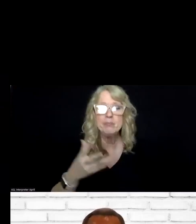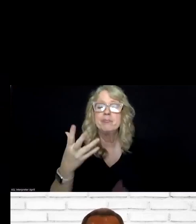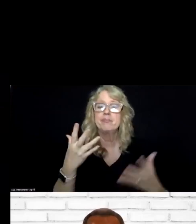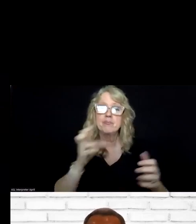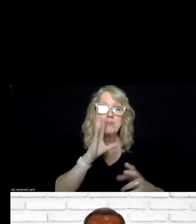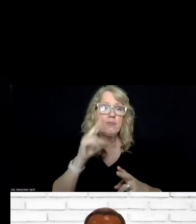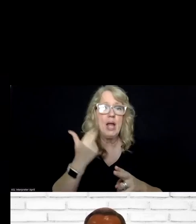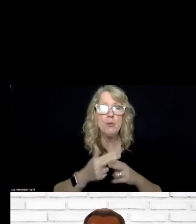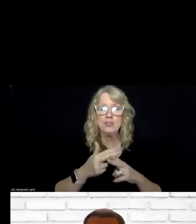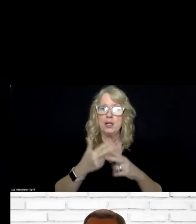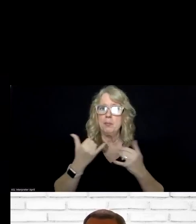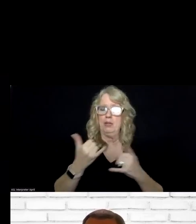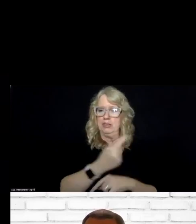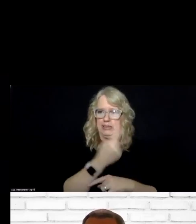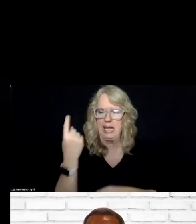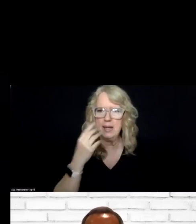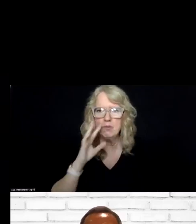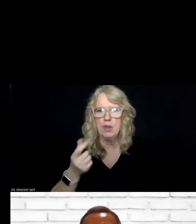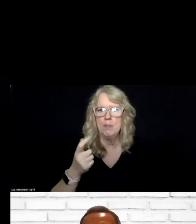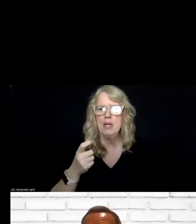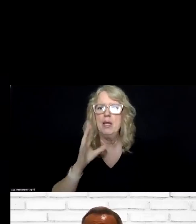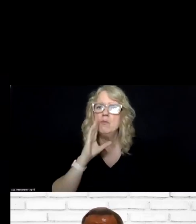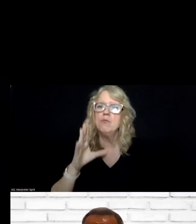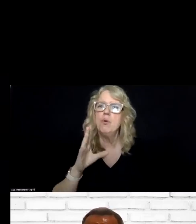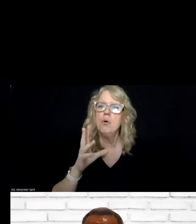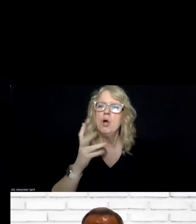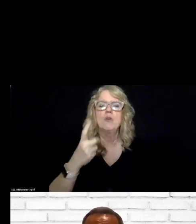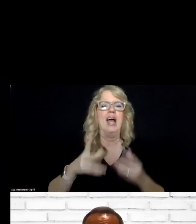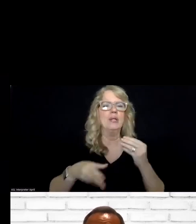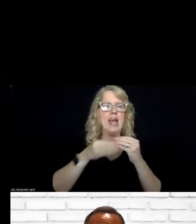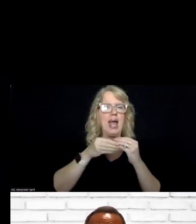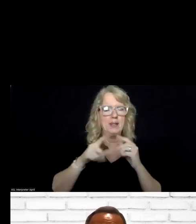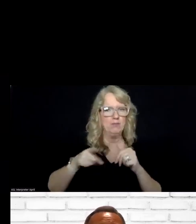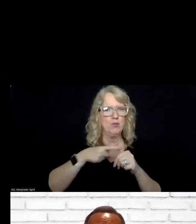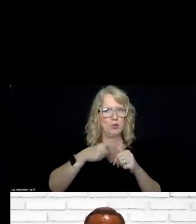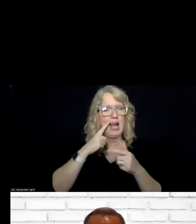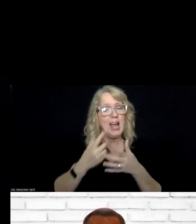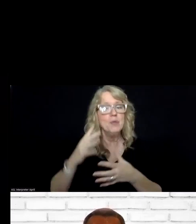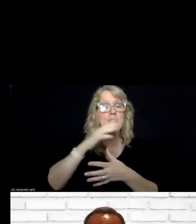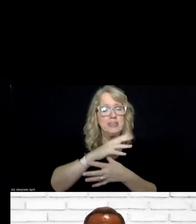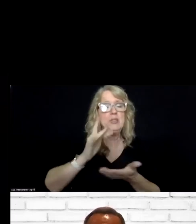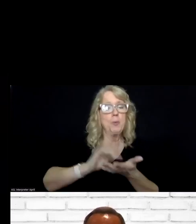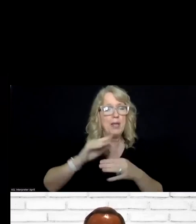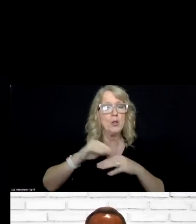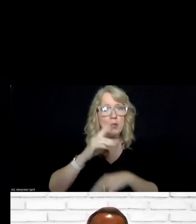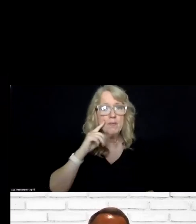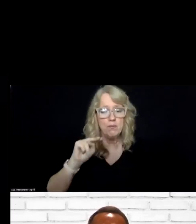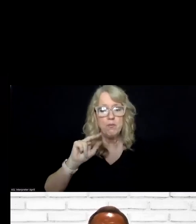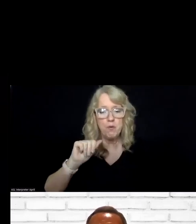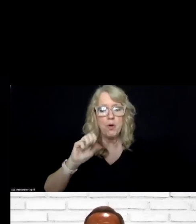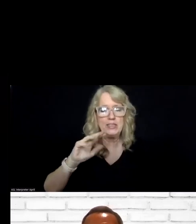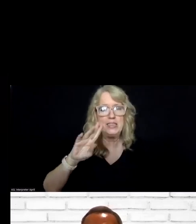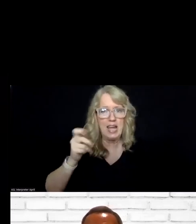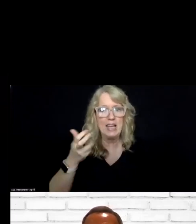little bit today, first of all, in the form of a kind of a disclaimer. I am one of the senior medical advisors for NASHBID, but I